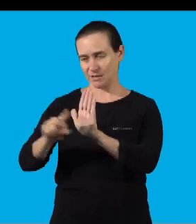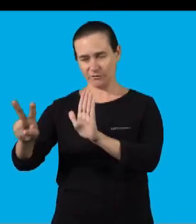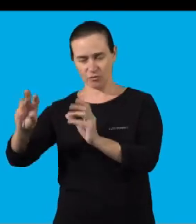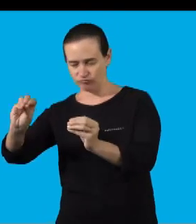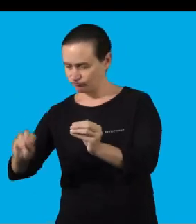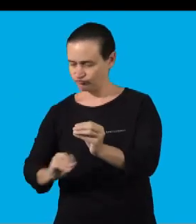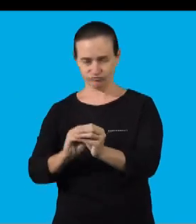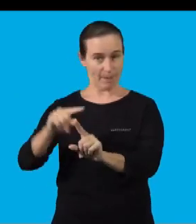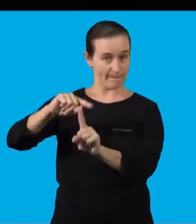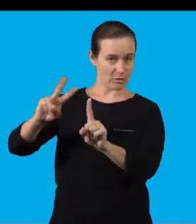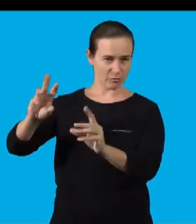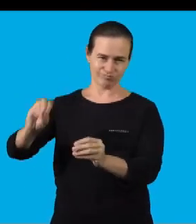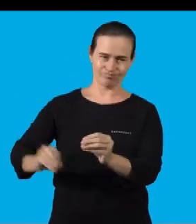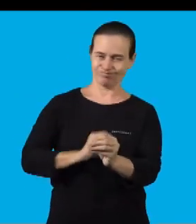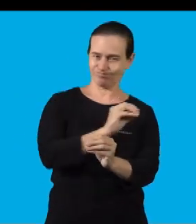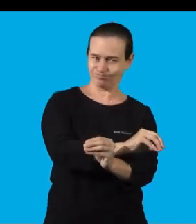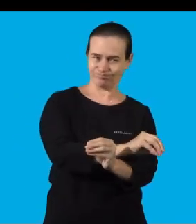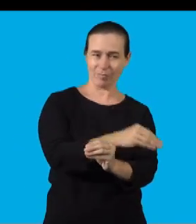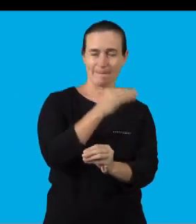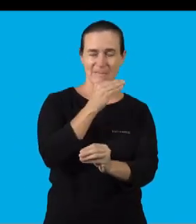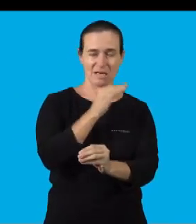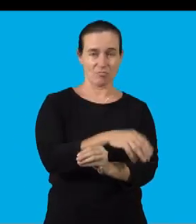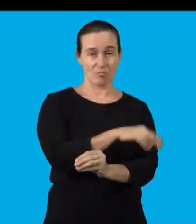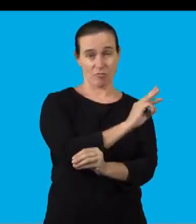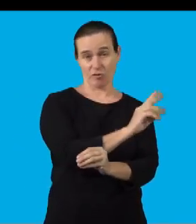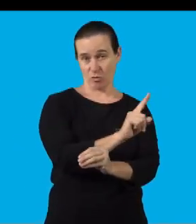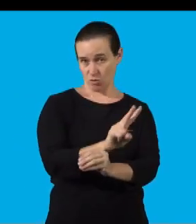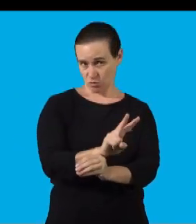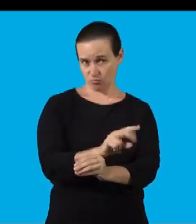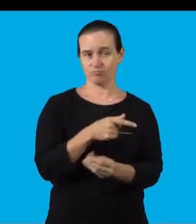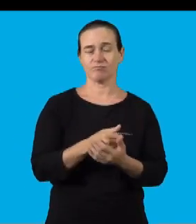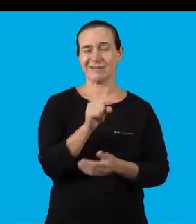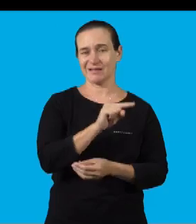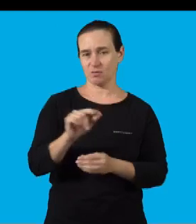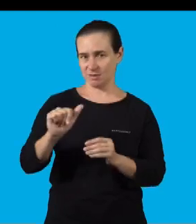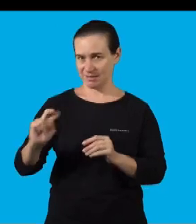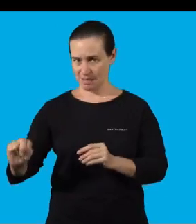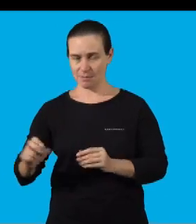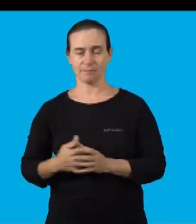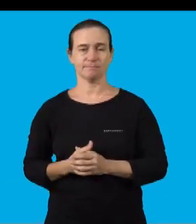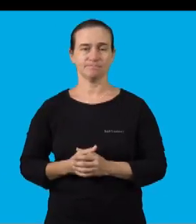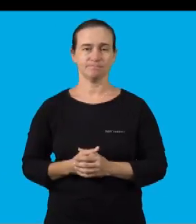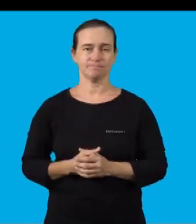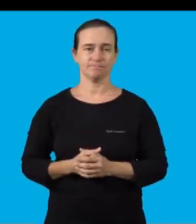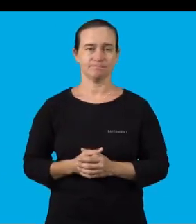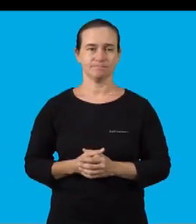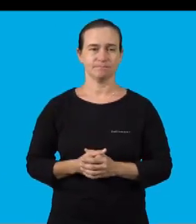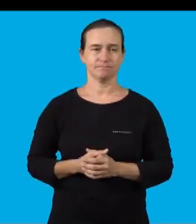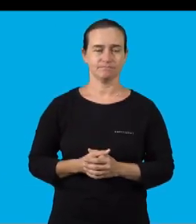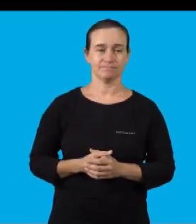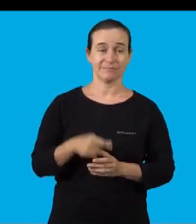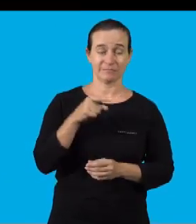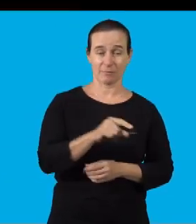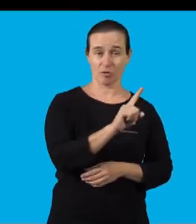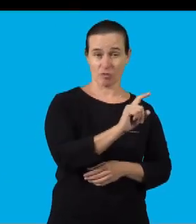take the 2 to the other side, that is going to be 312. That is 6n, 312 on this